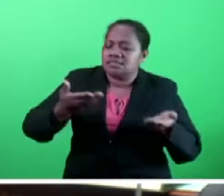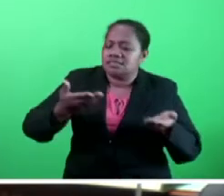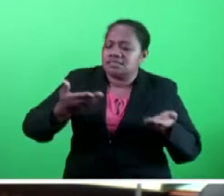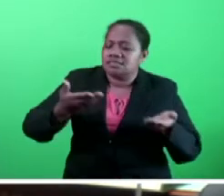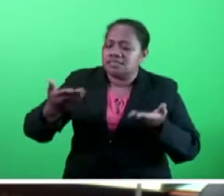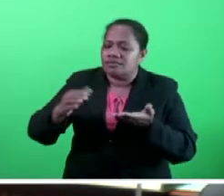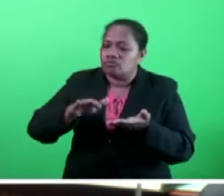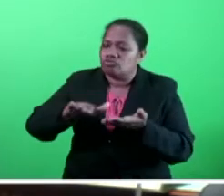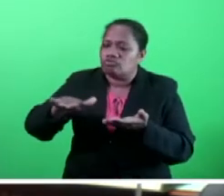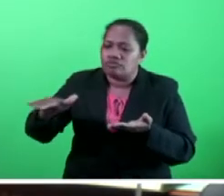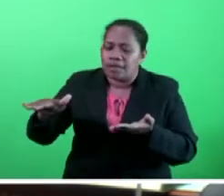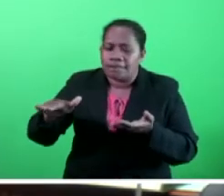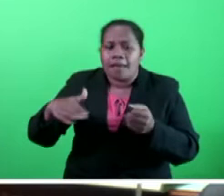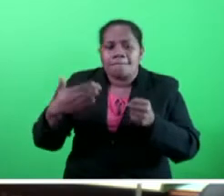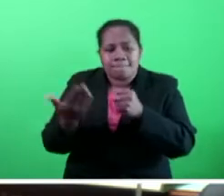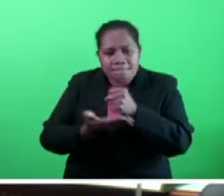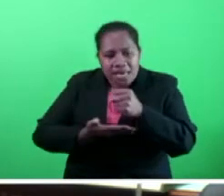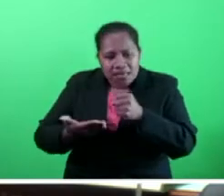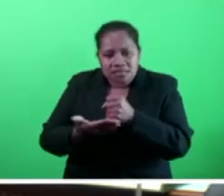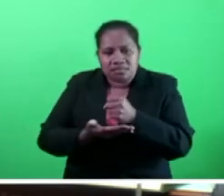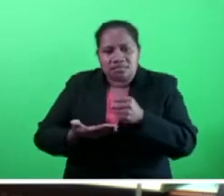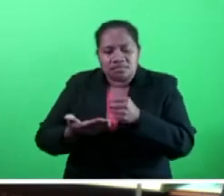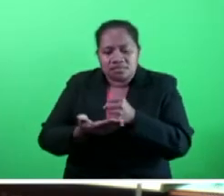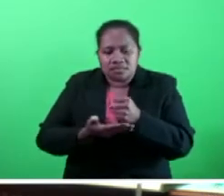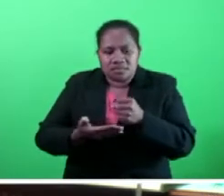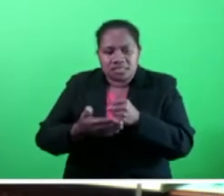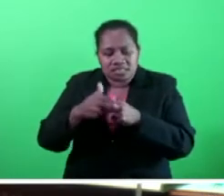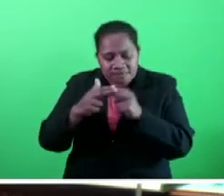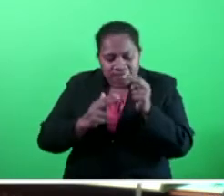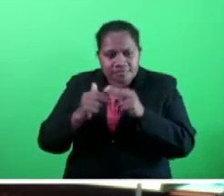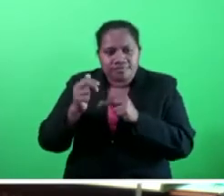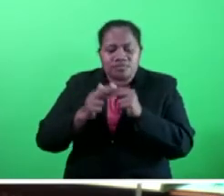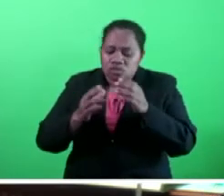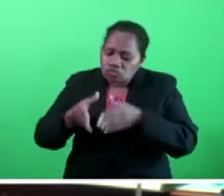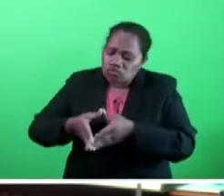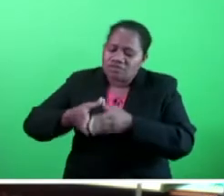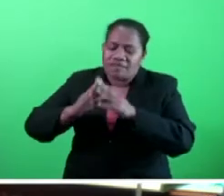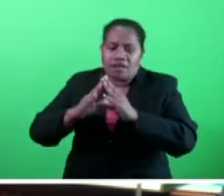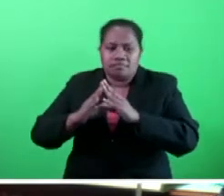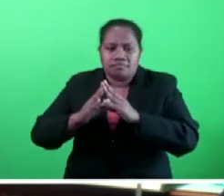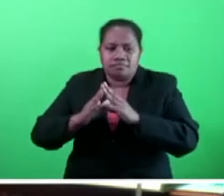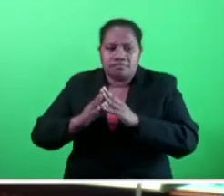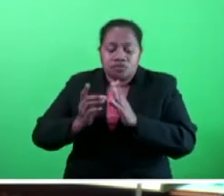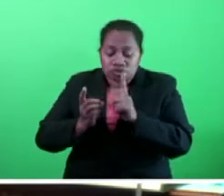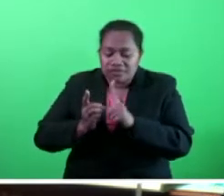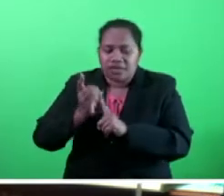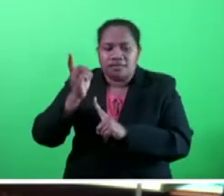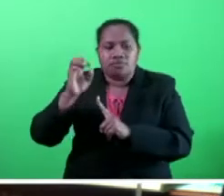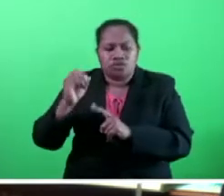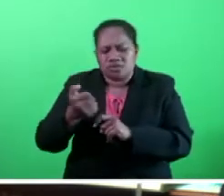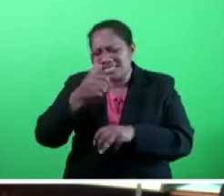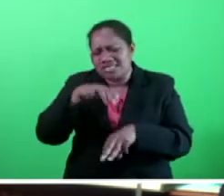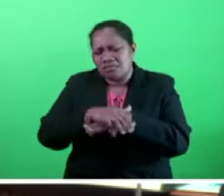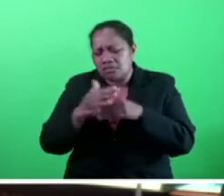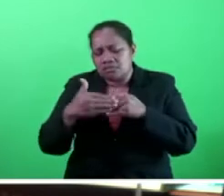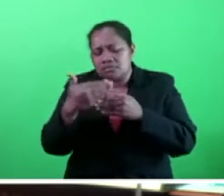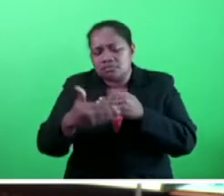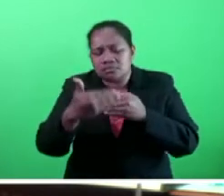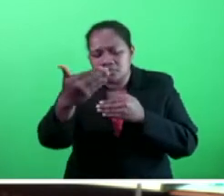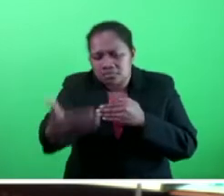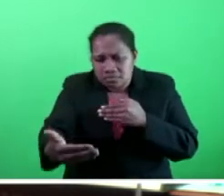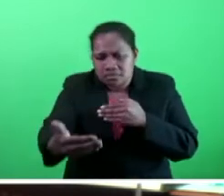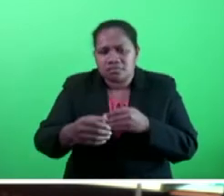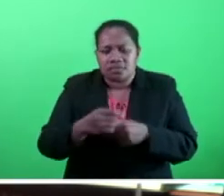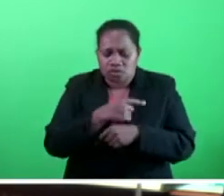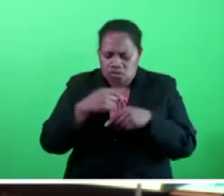basic infrastructure to develop paddocks. So that's in the process. And probably in 6 months' time, Mr. Speaker, we're looking at least establishing